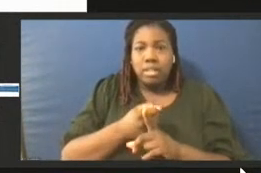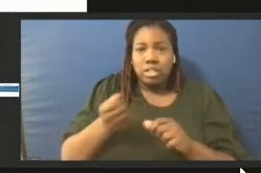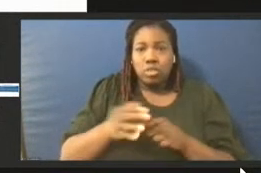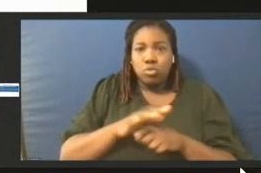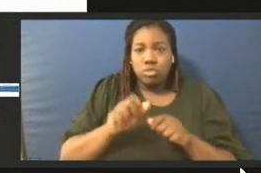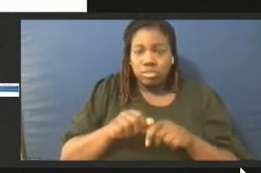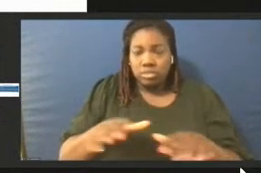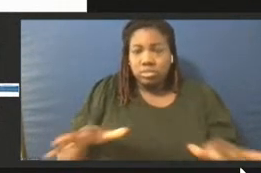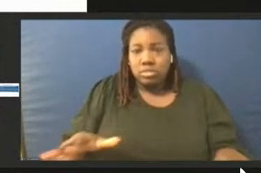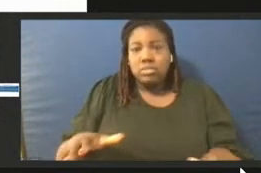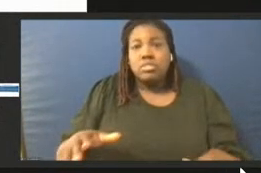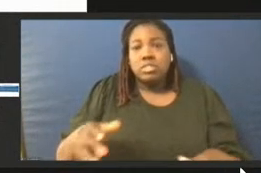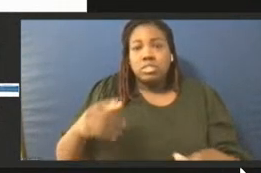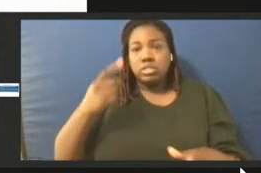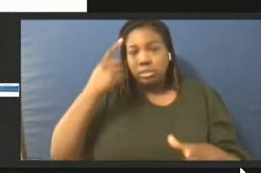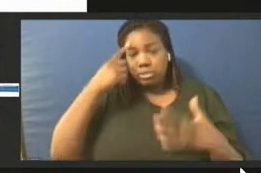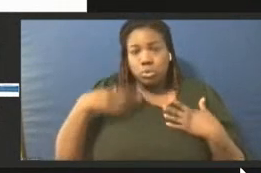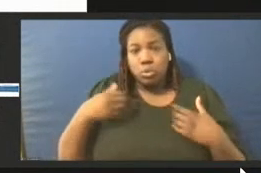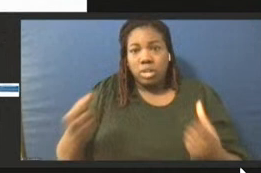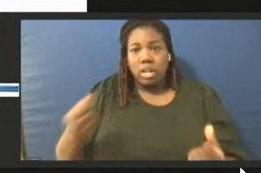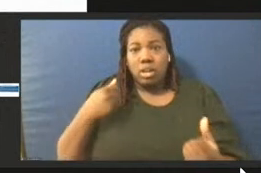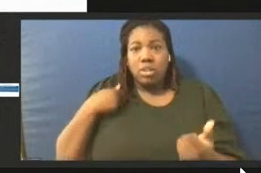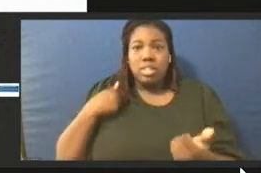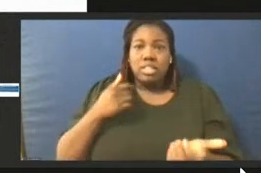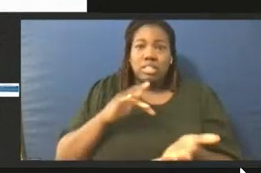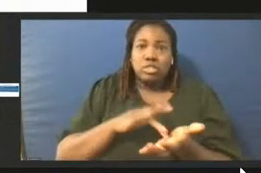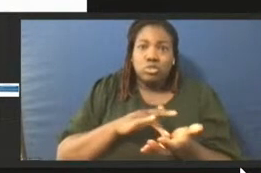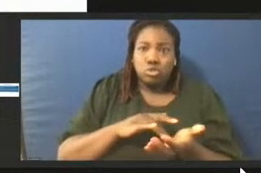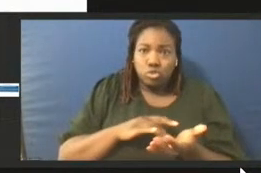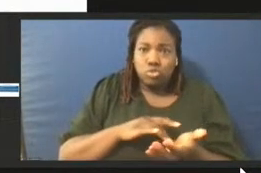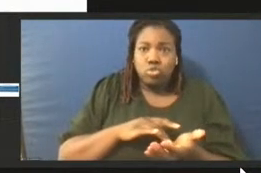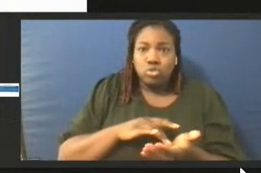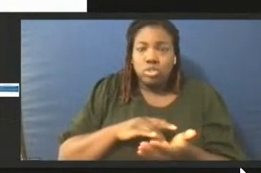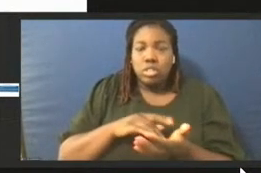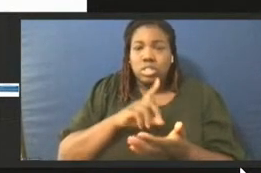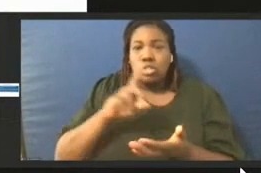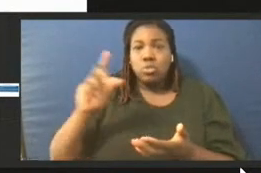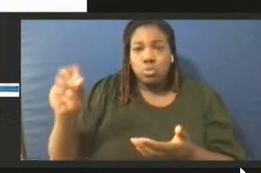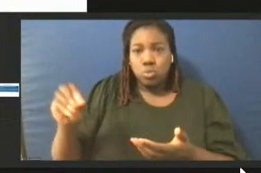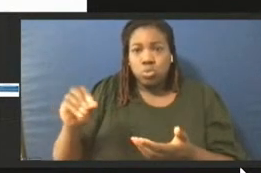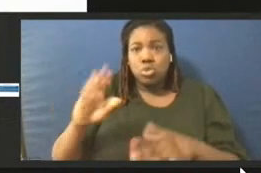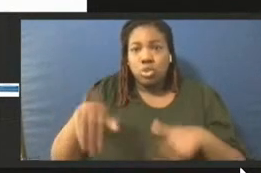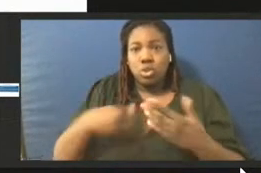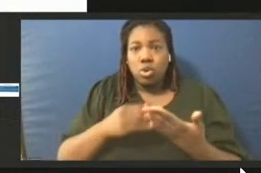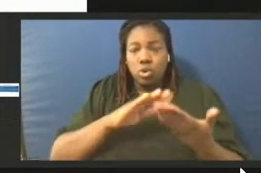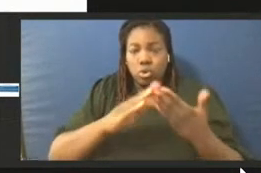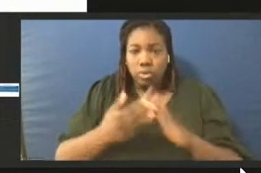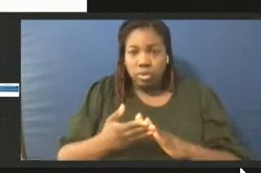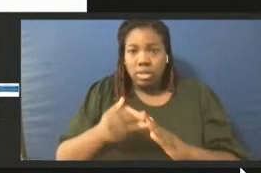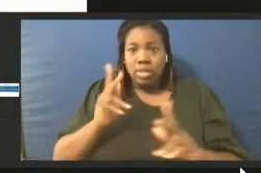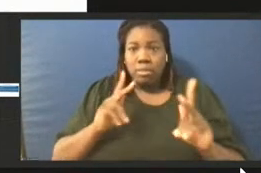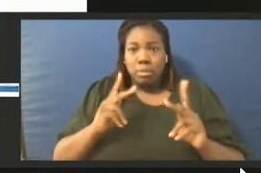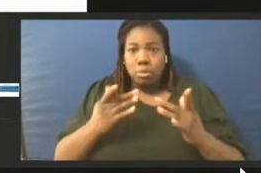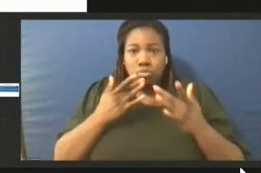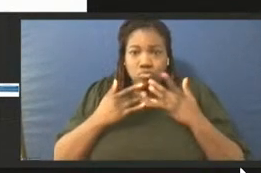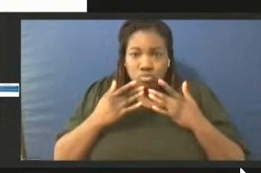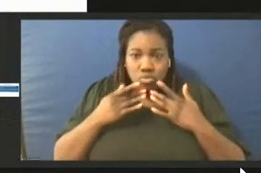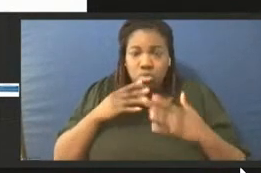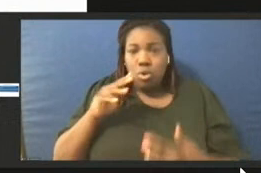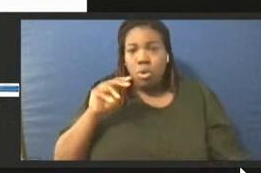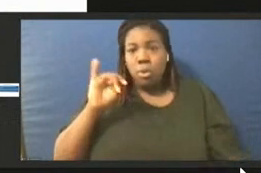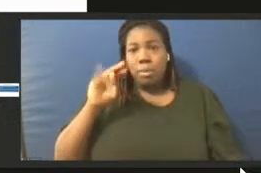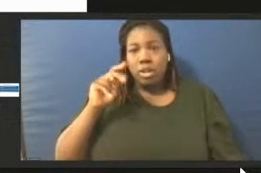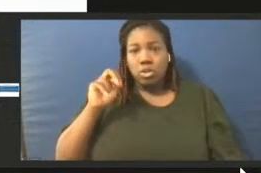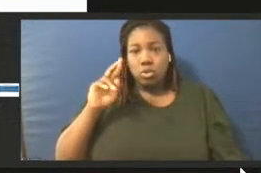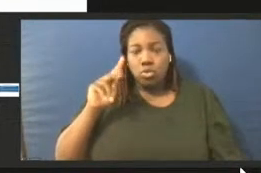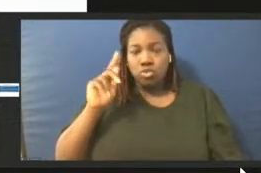and substance use disorders in all communities, particularly those who are marginalized, minoritized, or medically